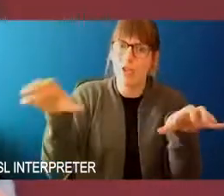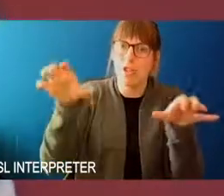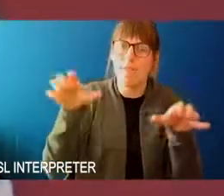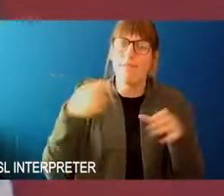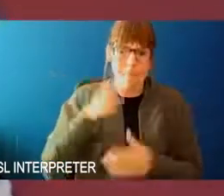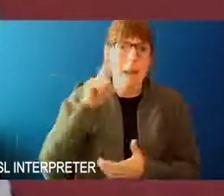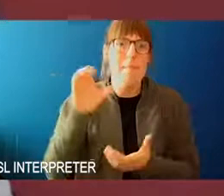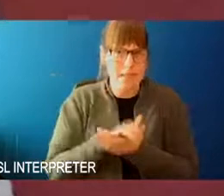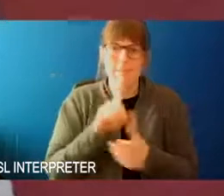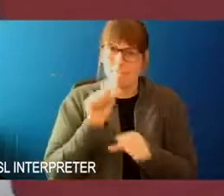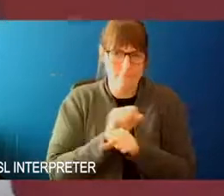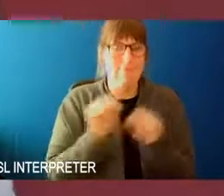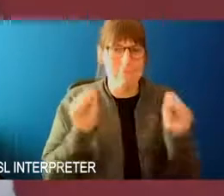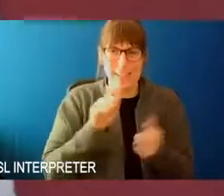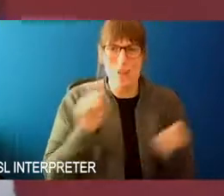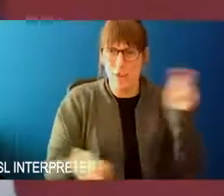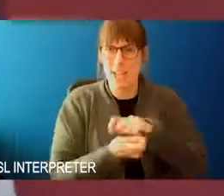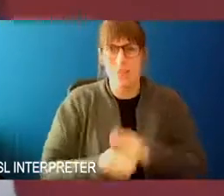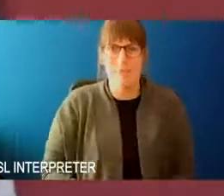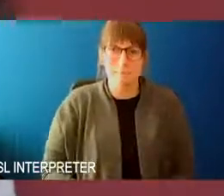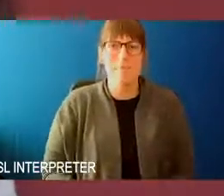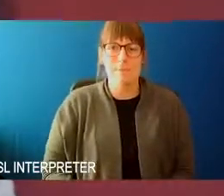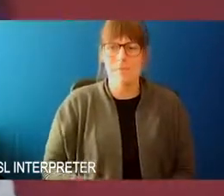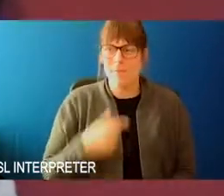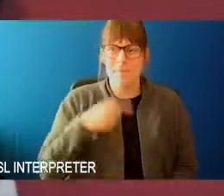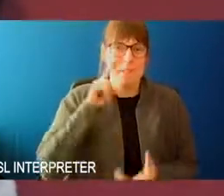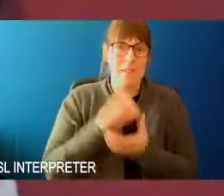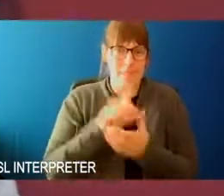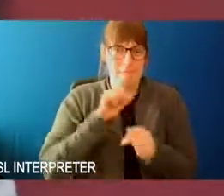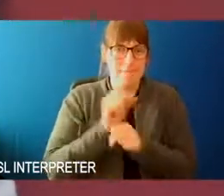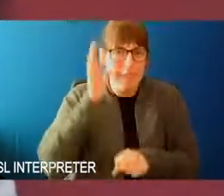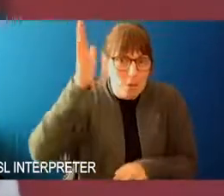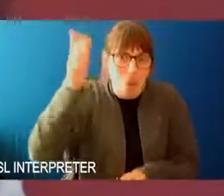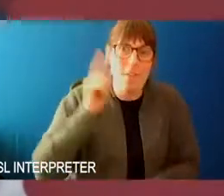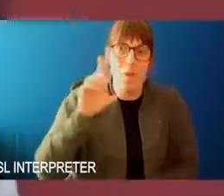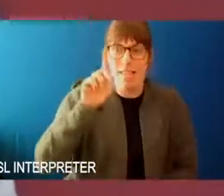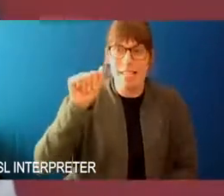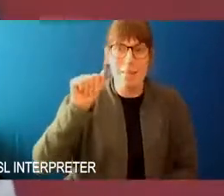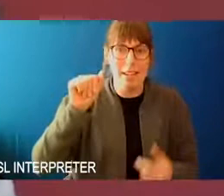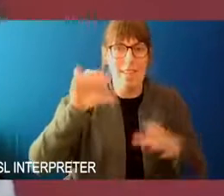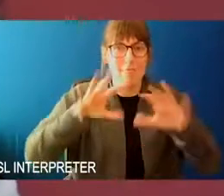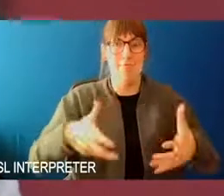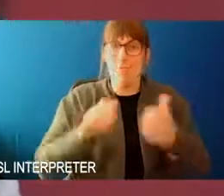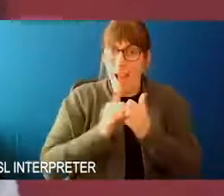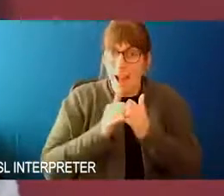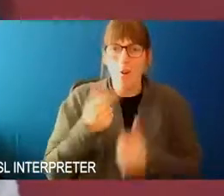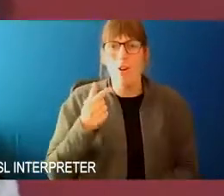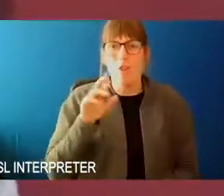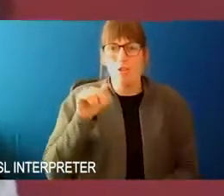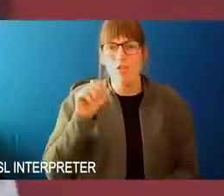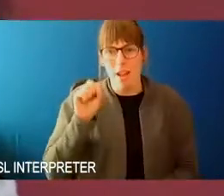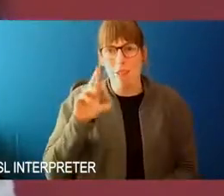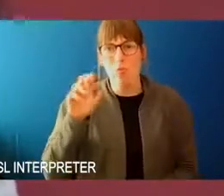to action, I do believe that this is totally possible, and that this is the future of the